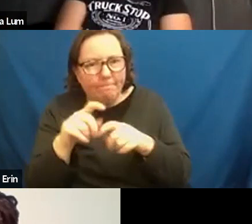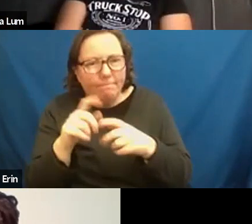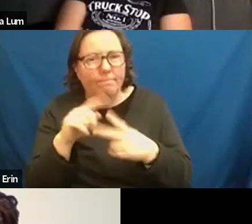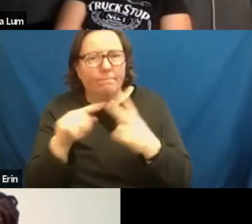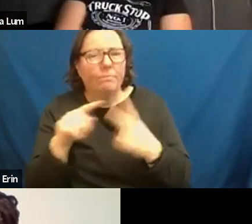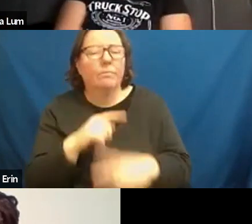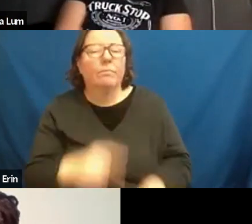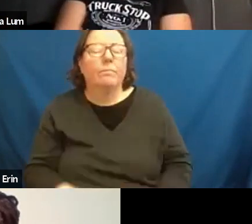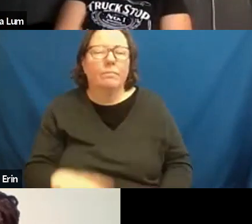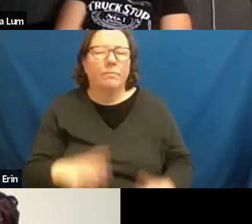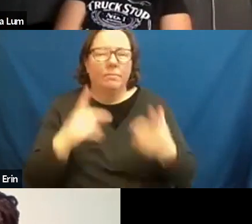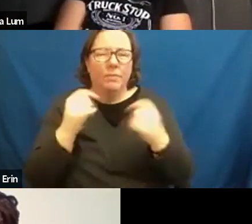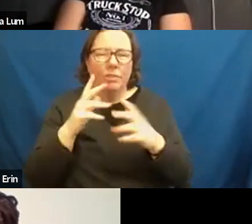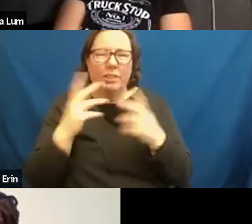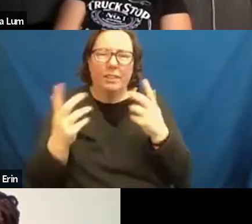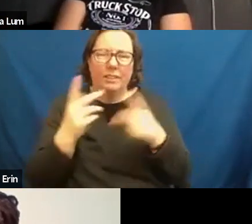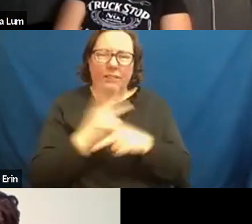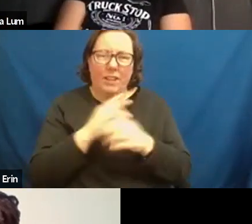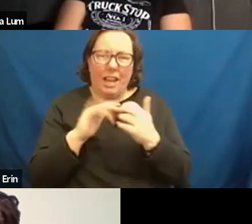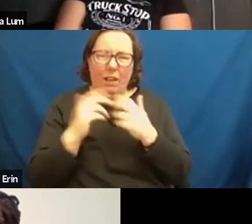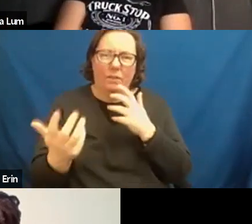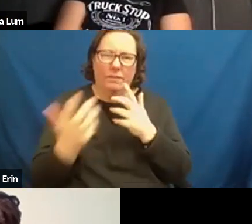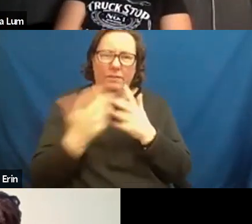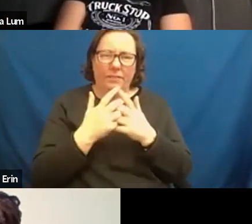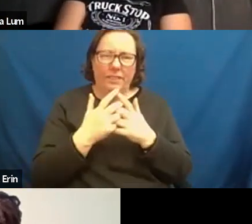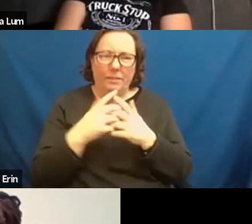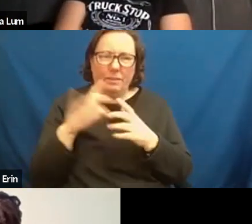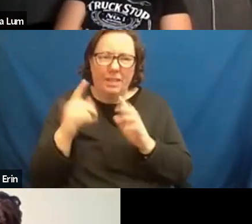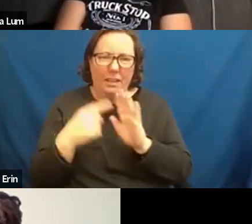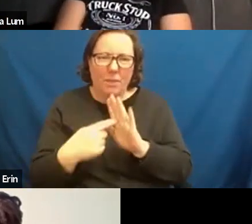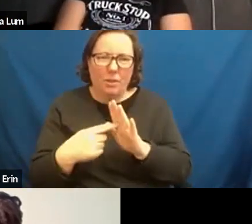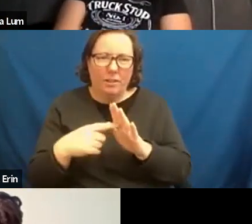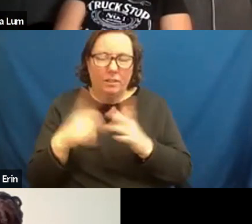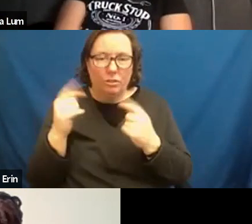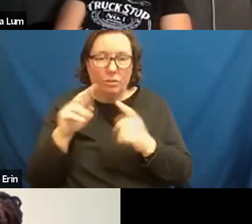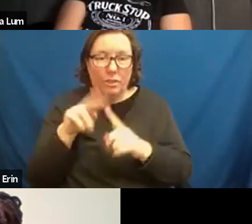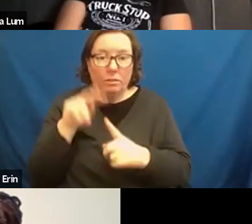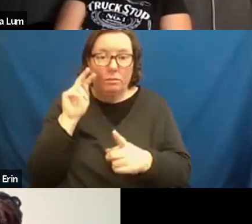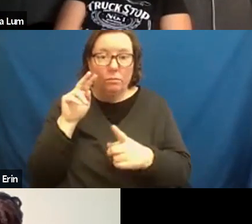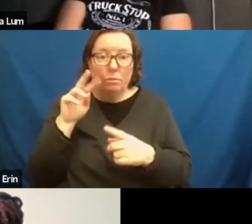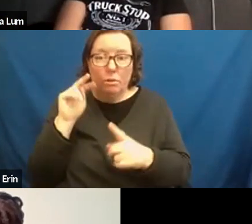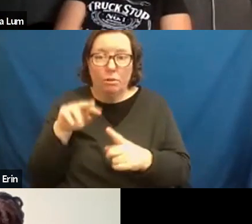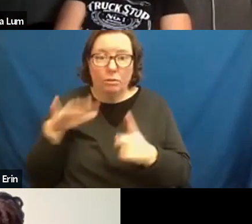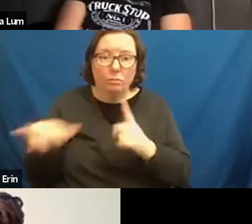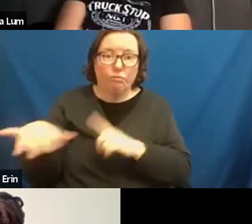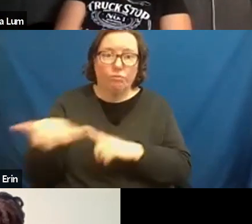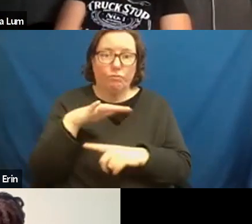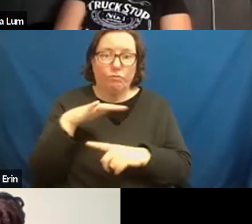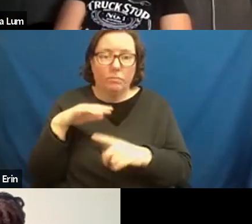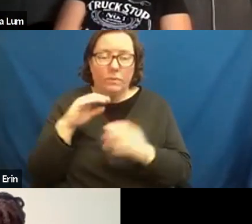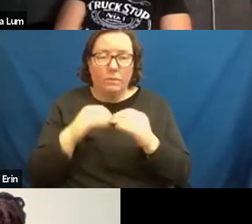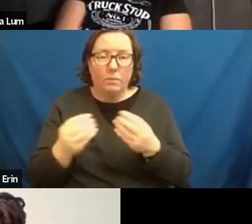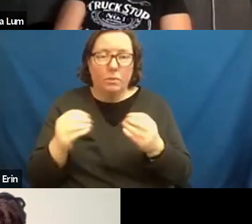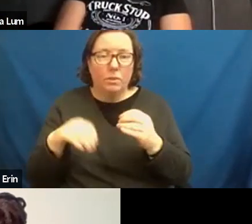how it fits with a model that otherwise tries to focus on broader